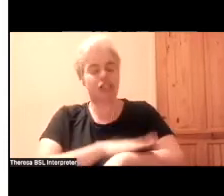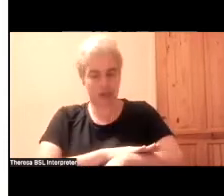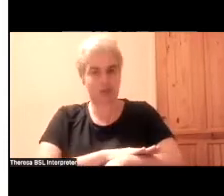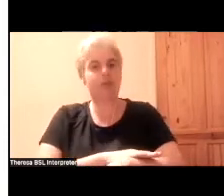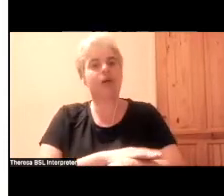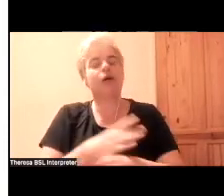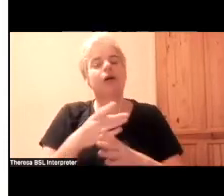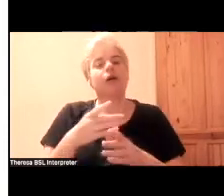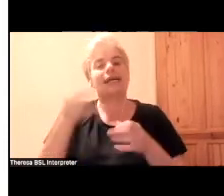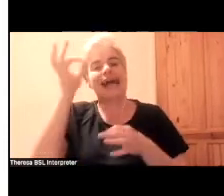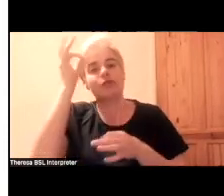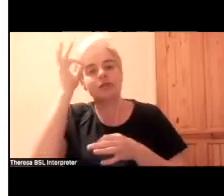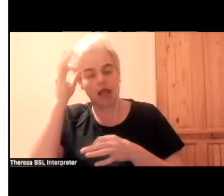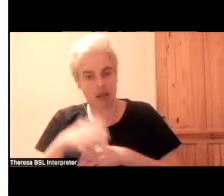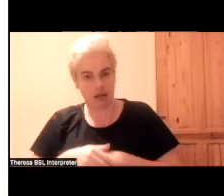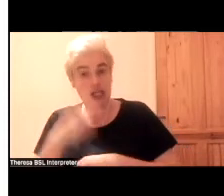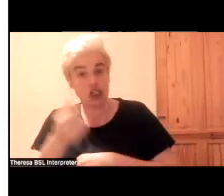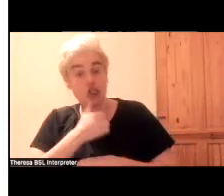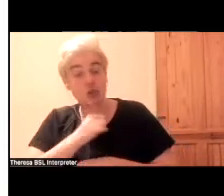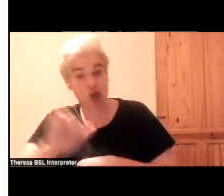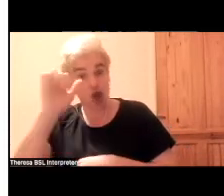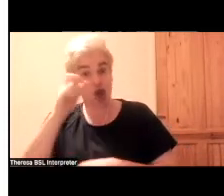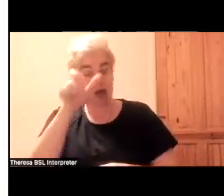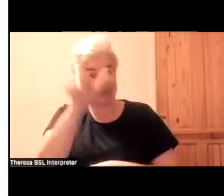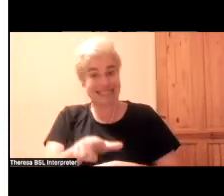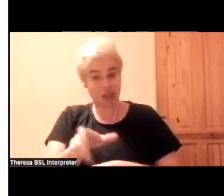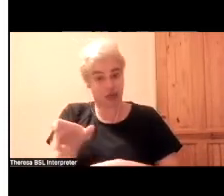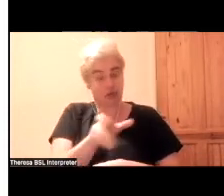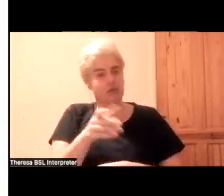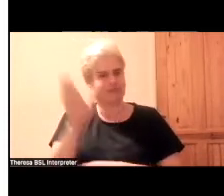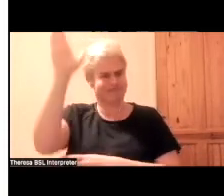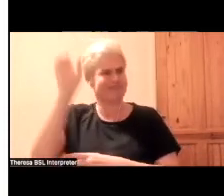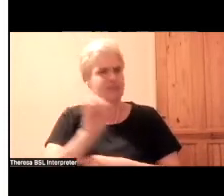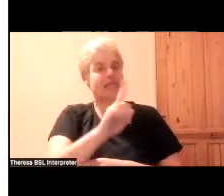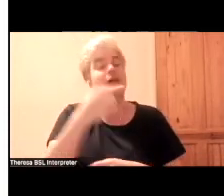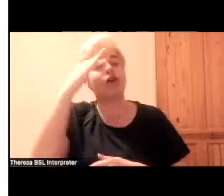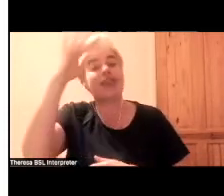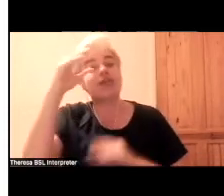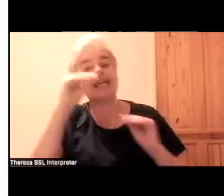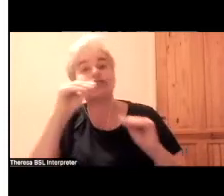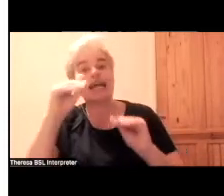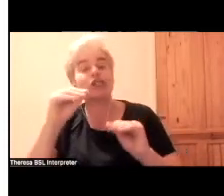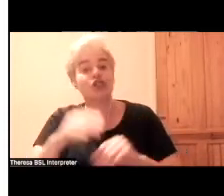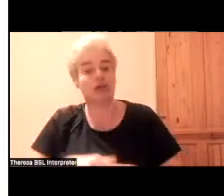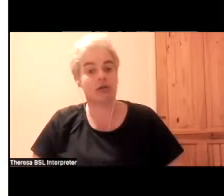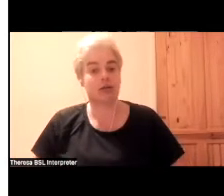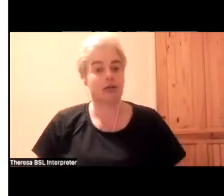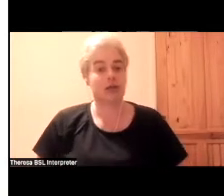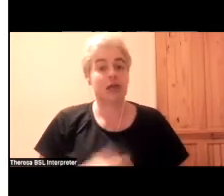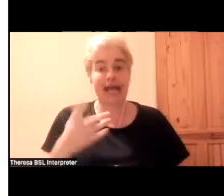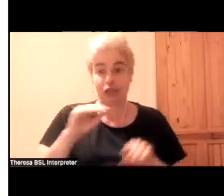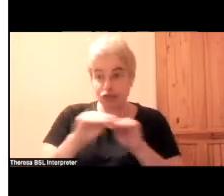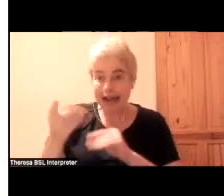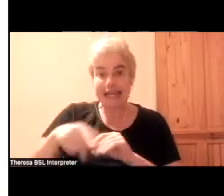Synod. She used her position to speak up for theological education and the training